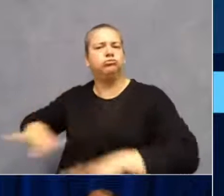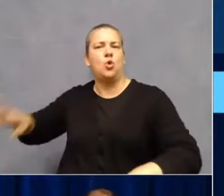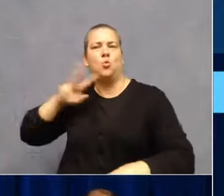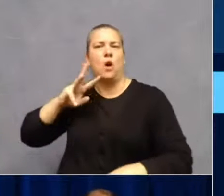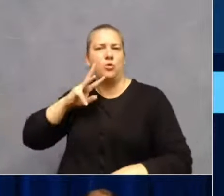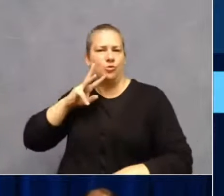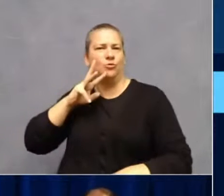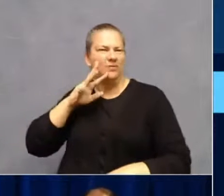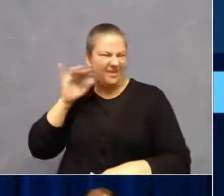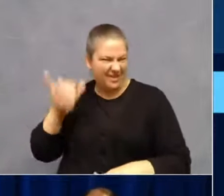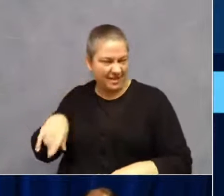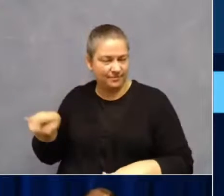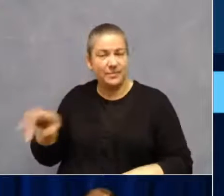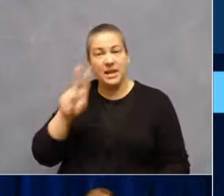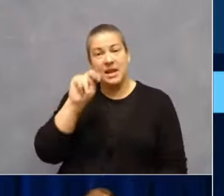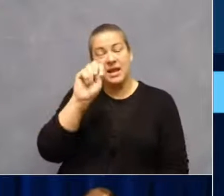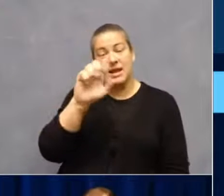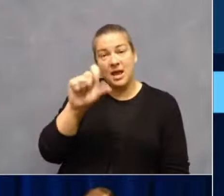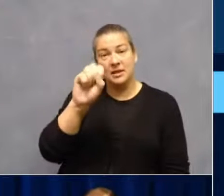will receive